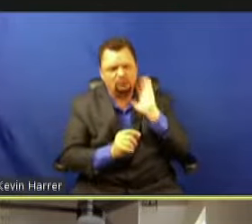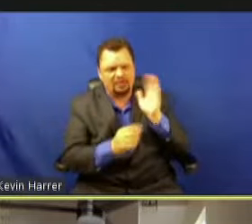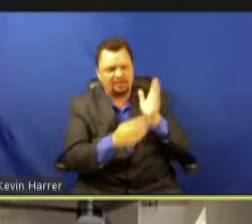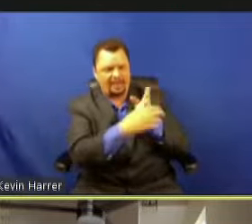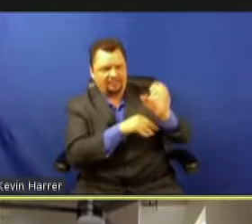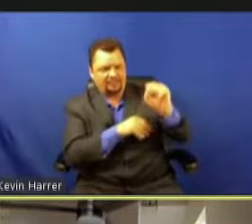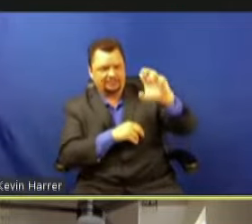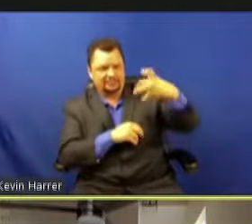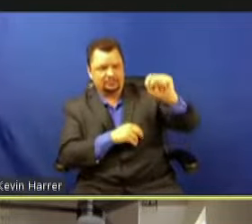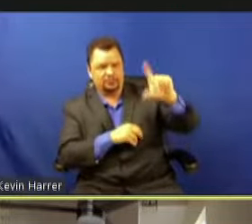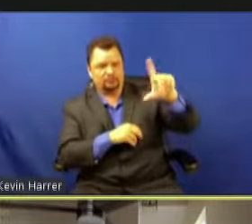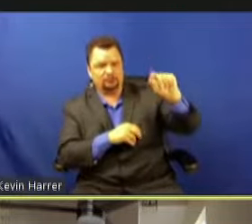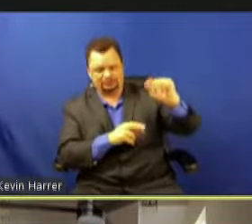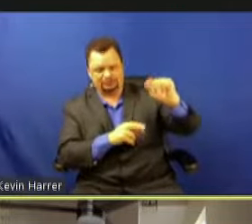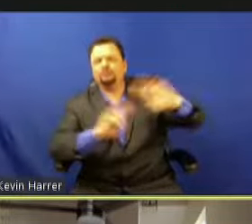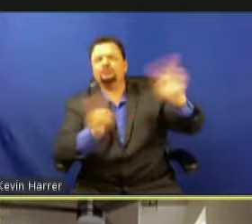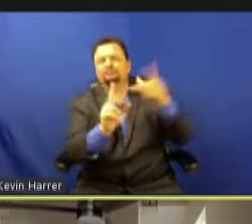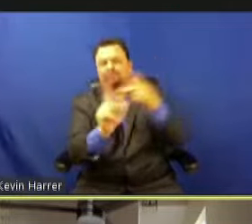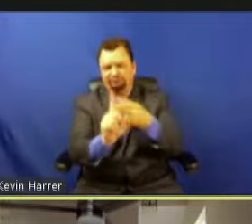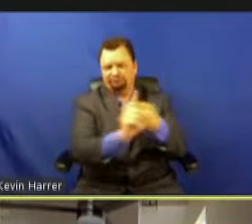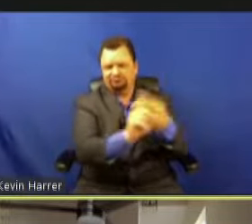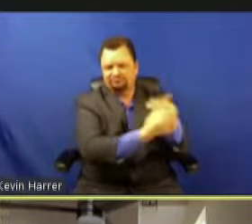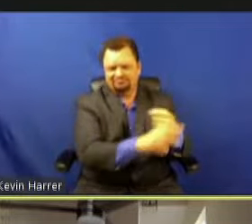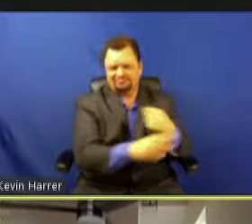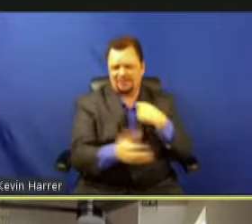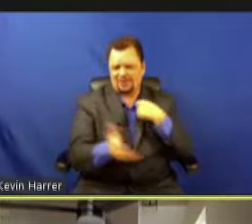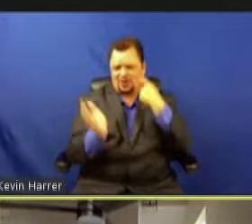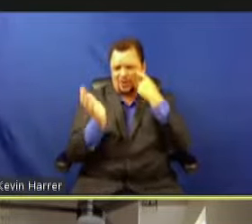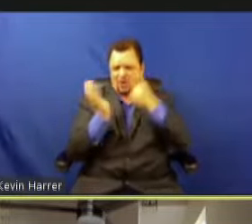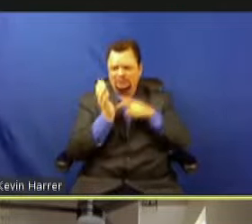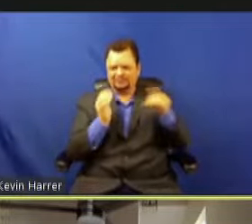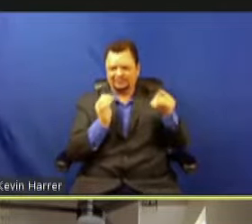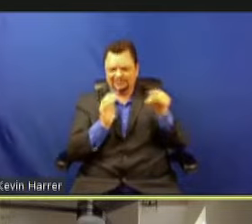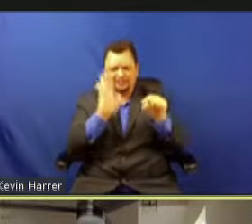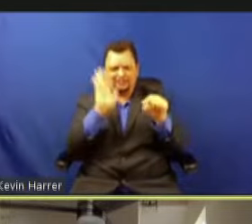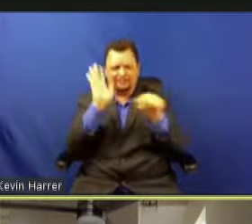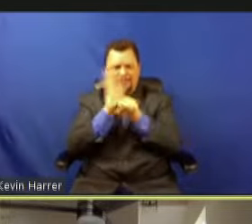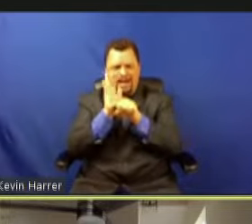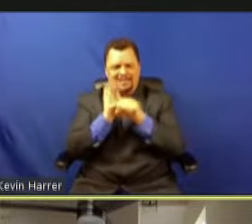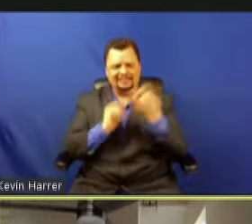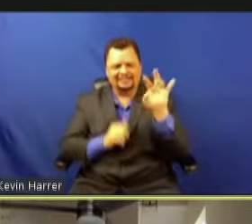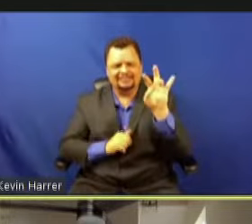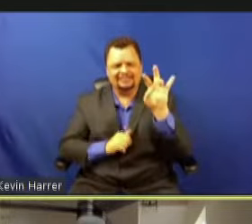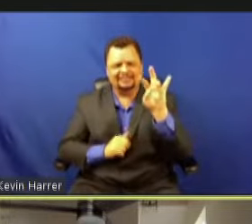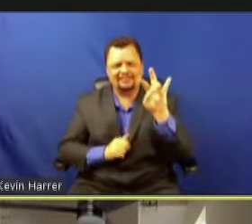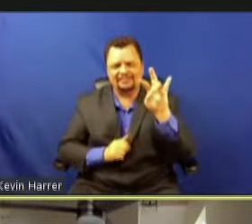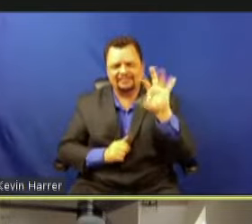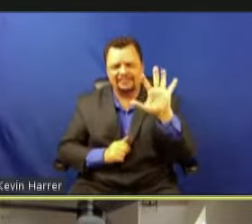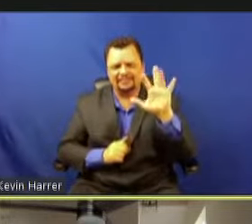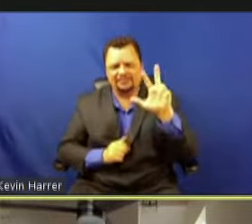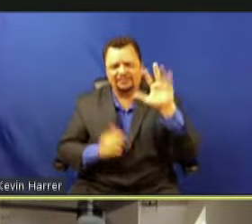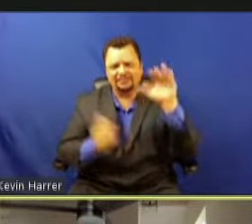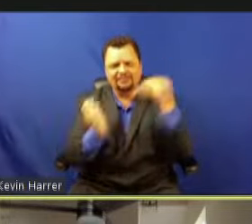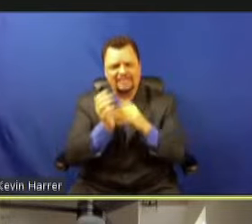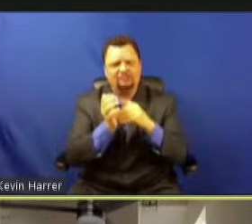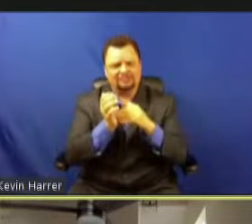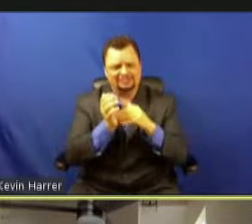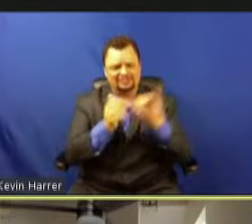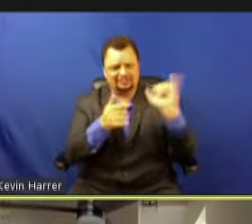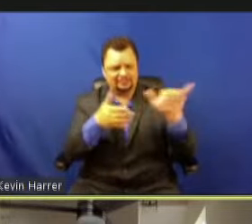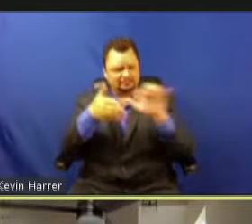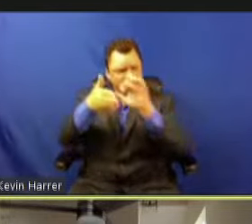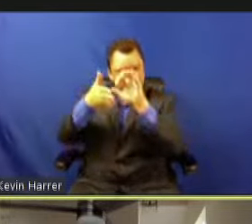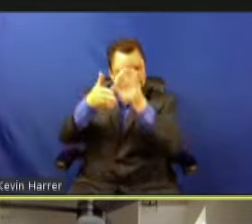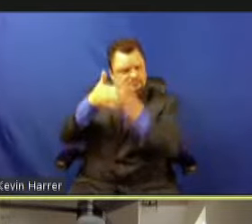minus 75,000. The reason for that is because that is the number of staff and residents at our long-term care facilities that will be